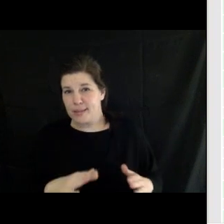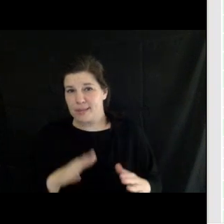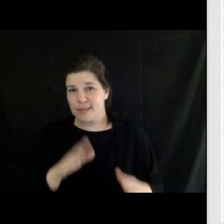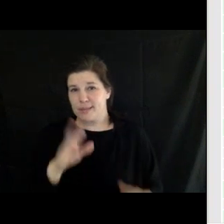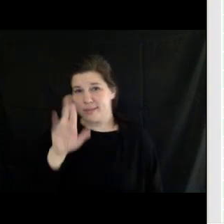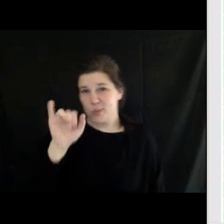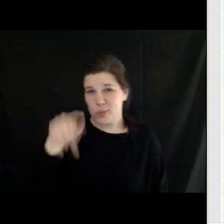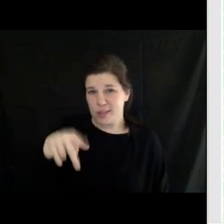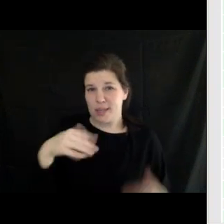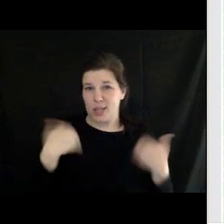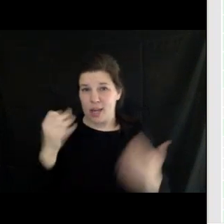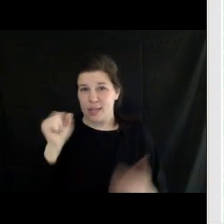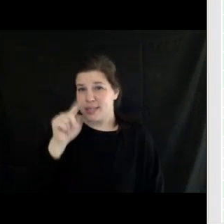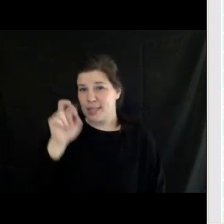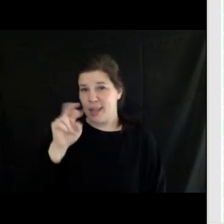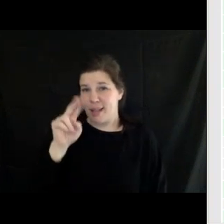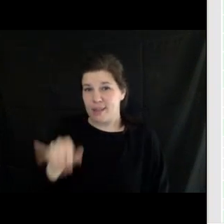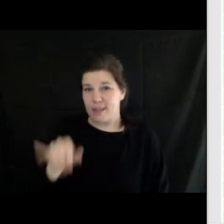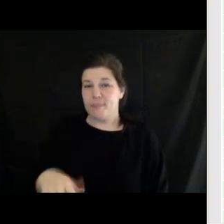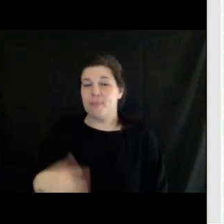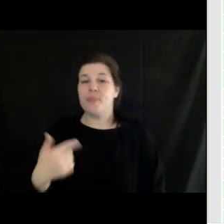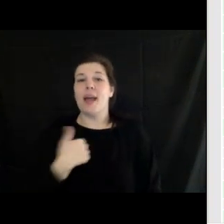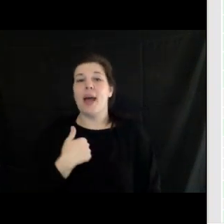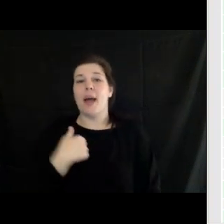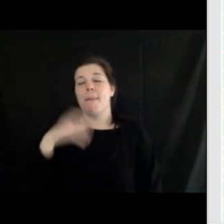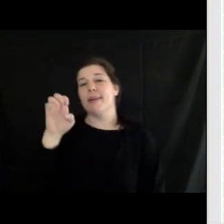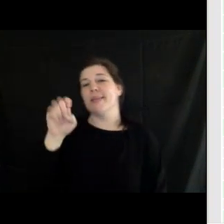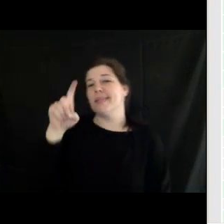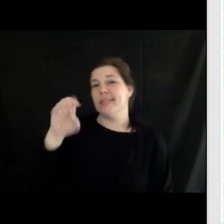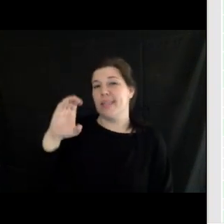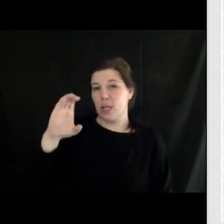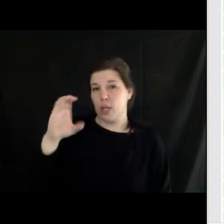I am the executive director of a